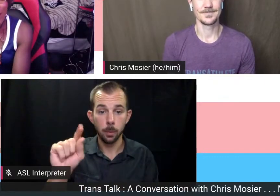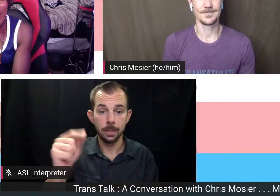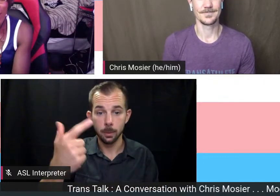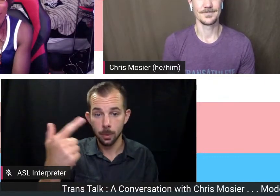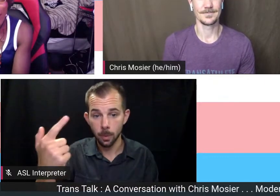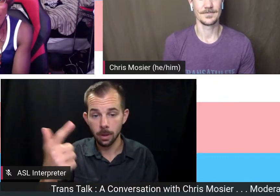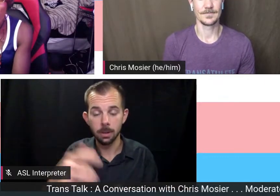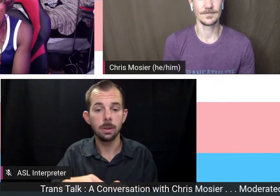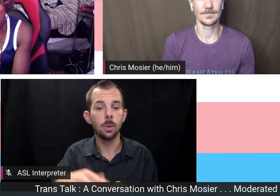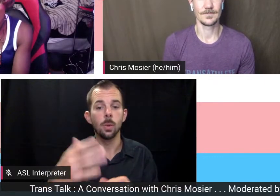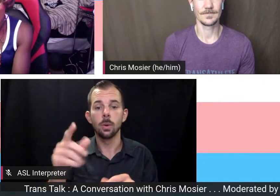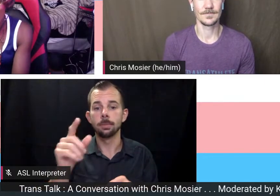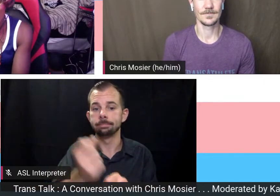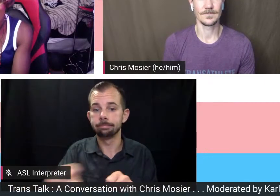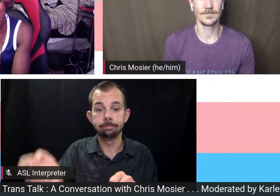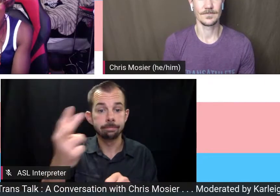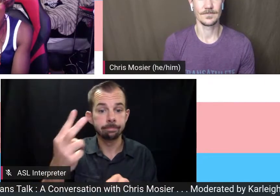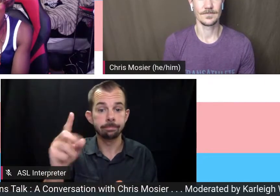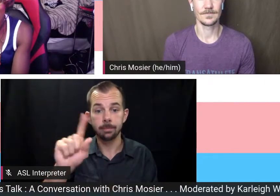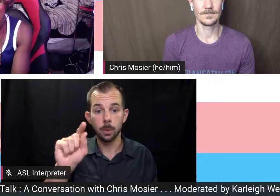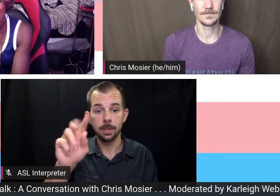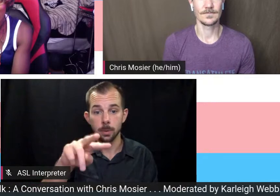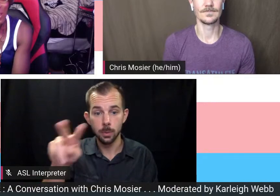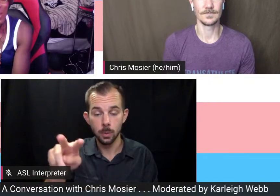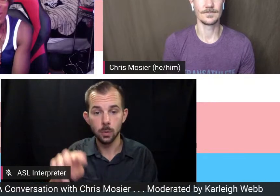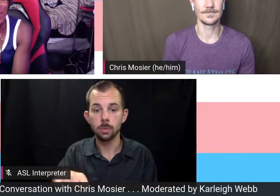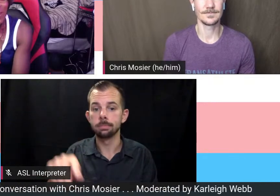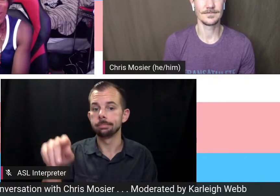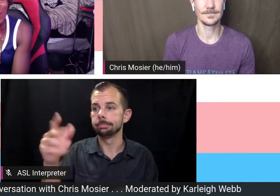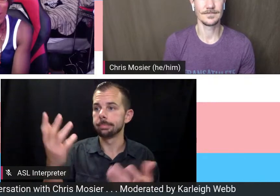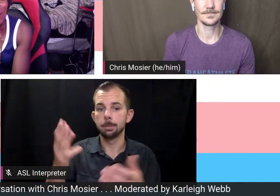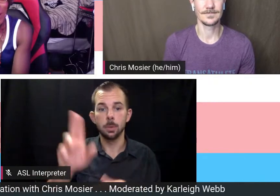USA Triathlon National Duathlon Championships.